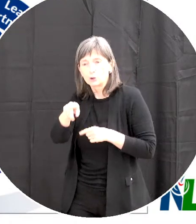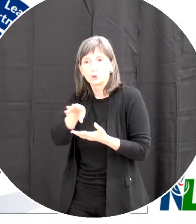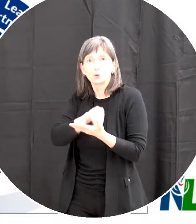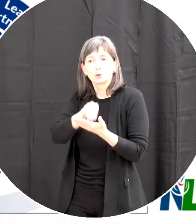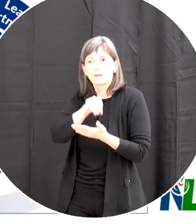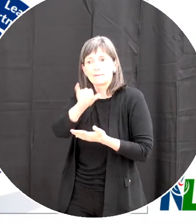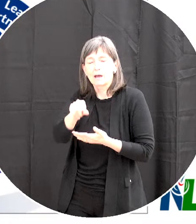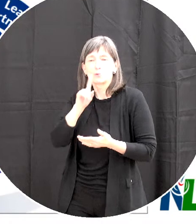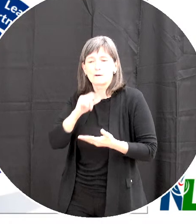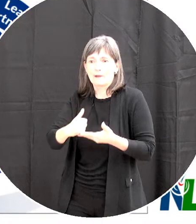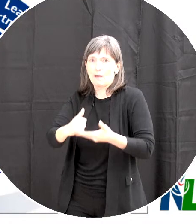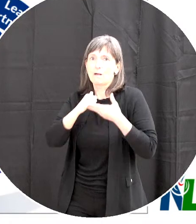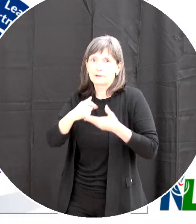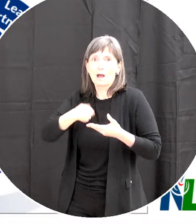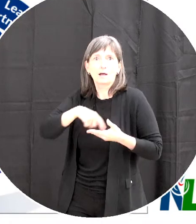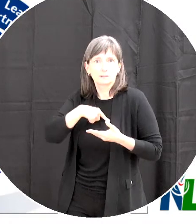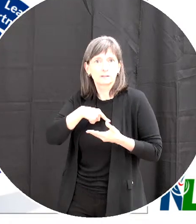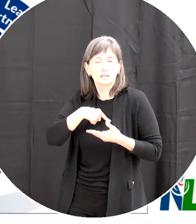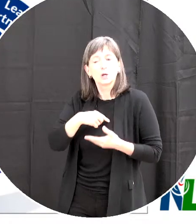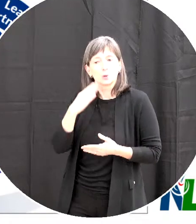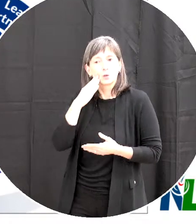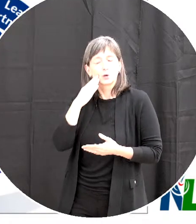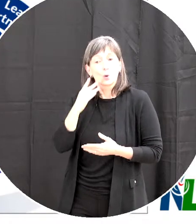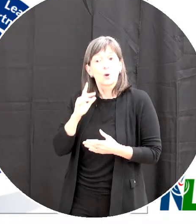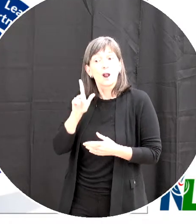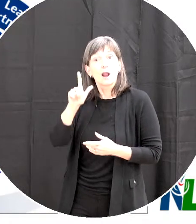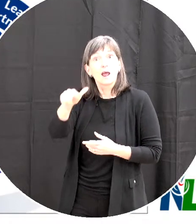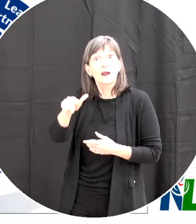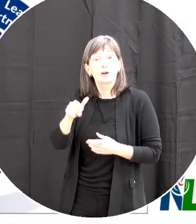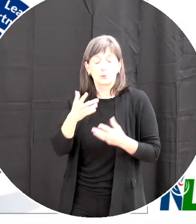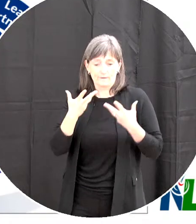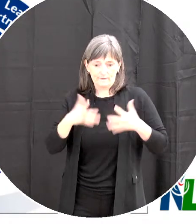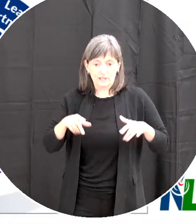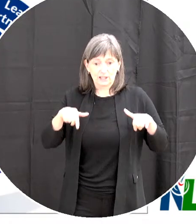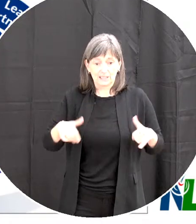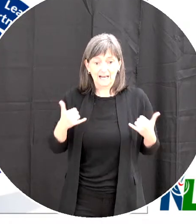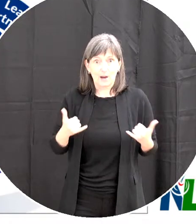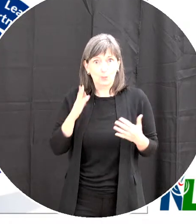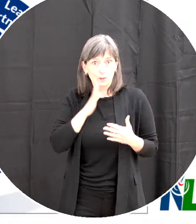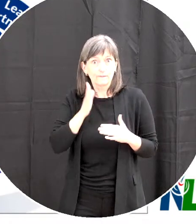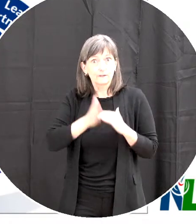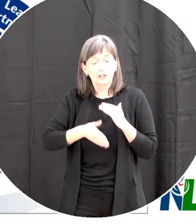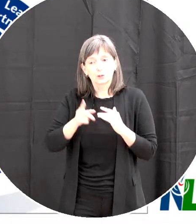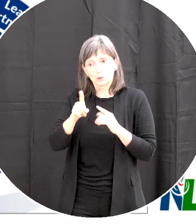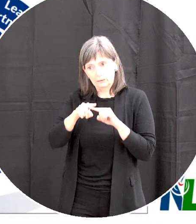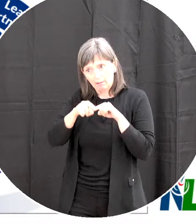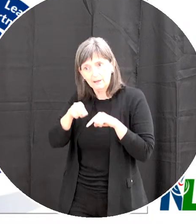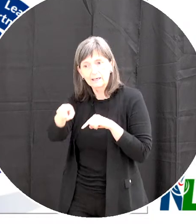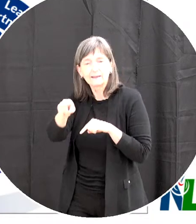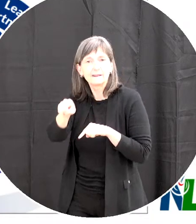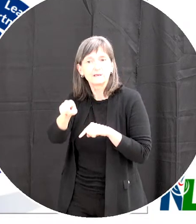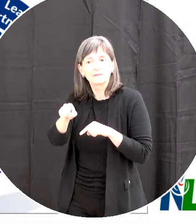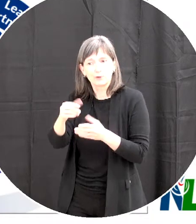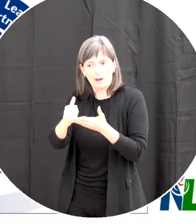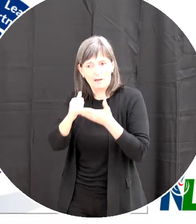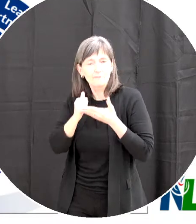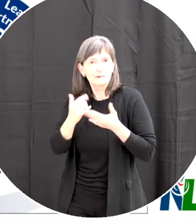the light in the tunnel. We know that eventually we're going to get through this tunnel, but for now, this is helping us in the